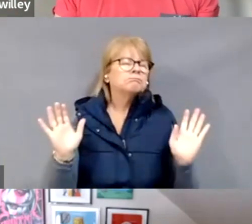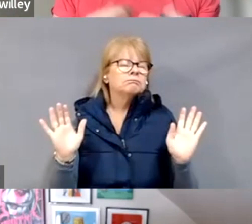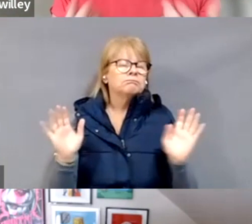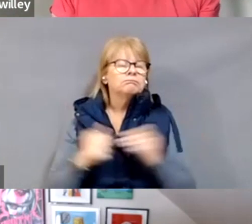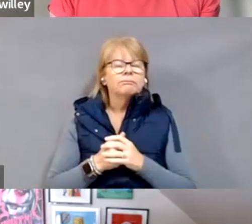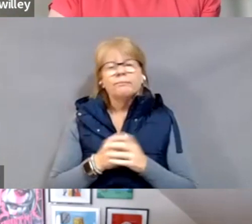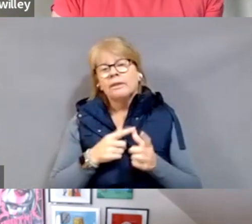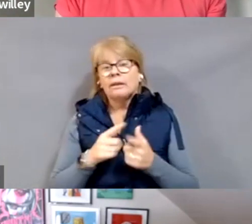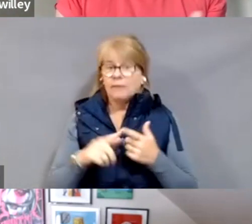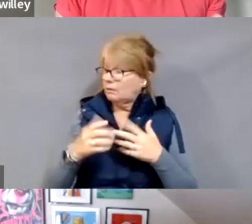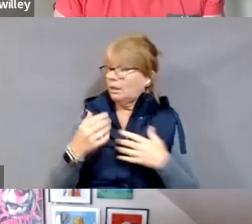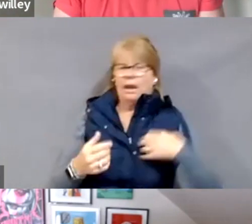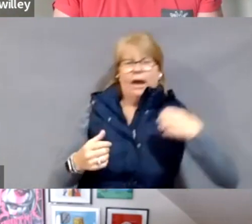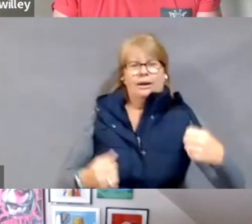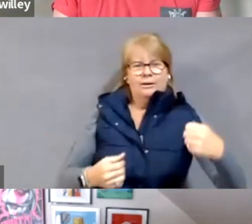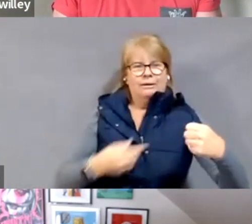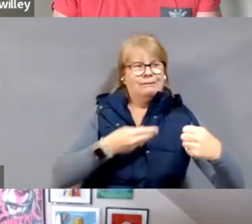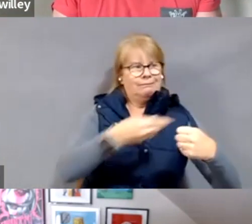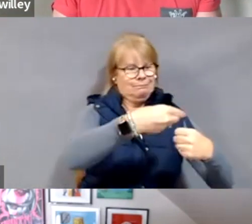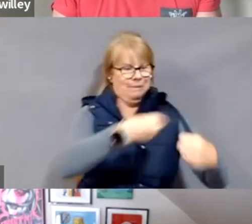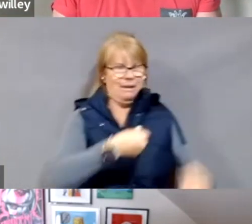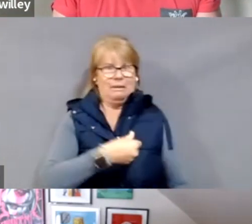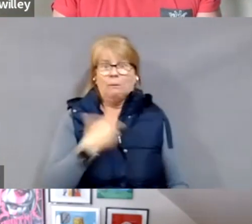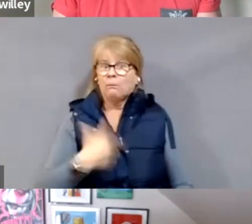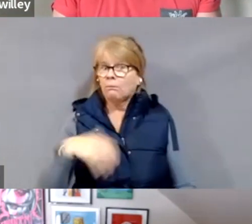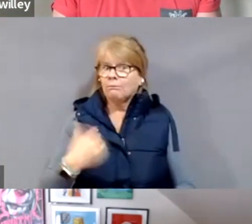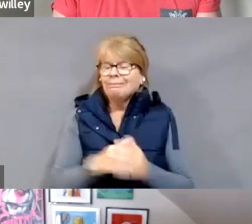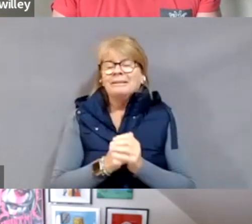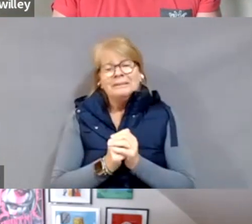started to get paid for little things. And then